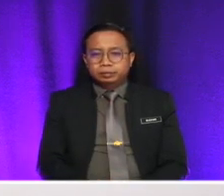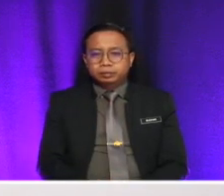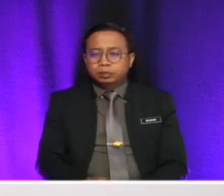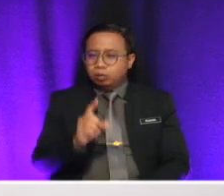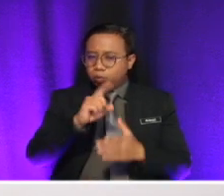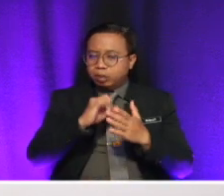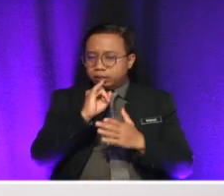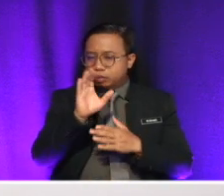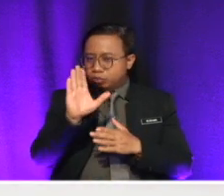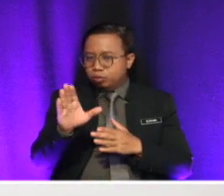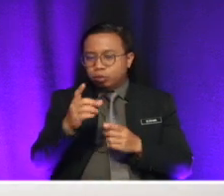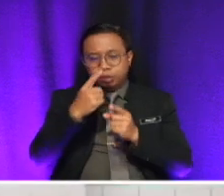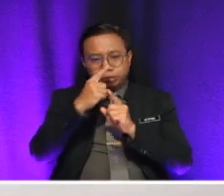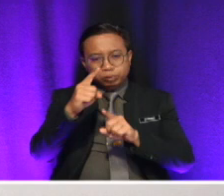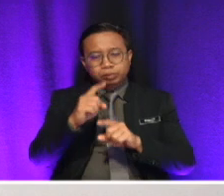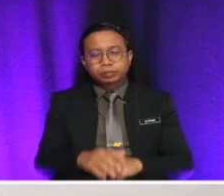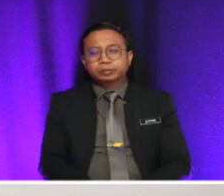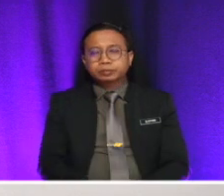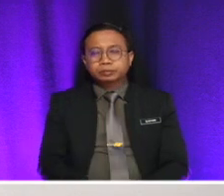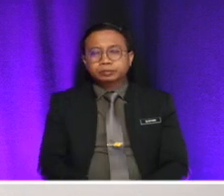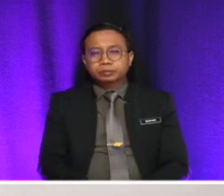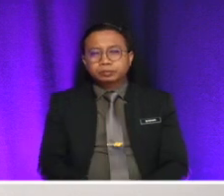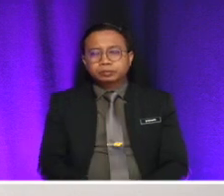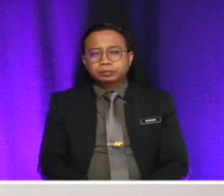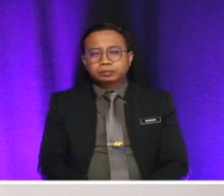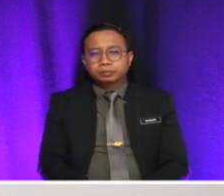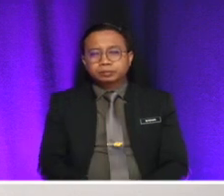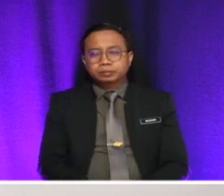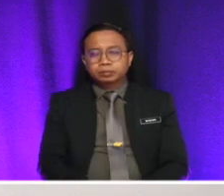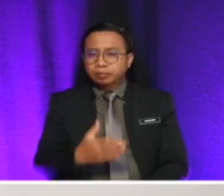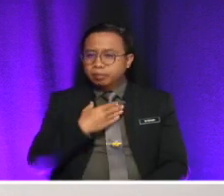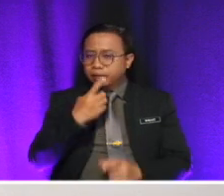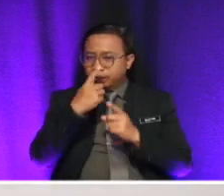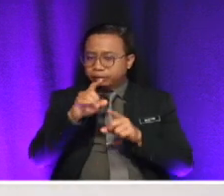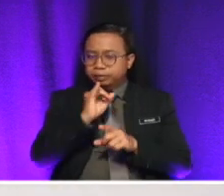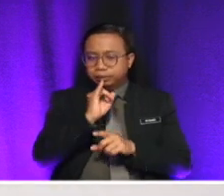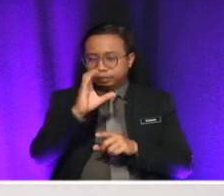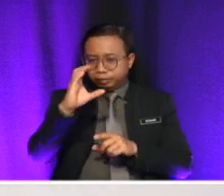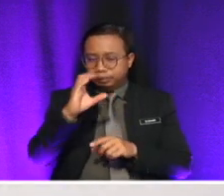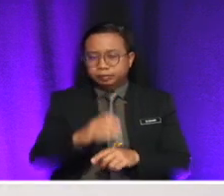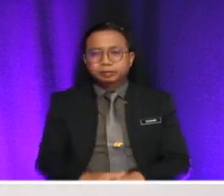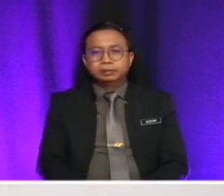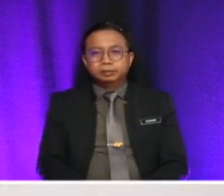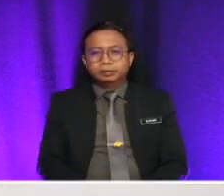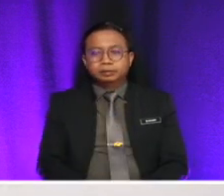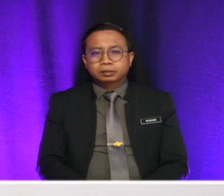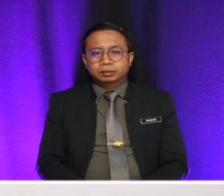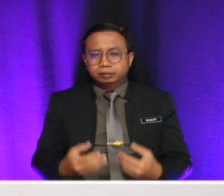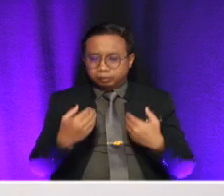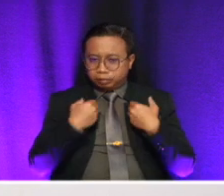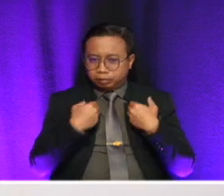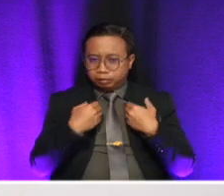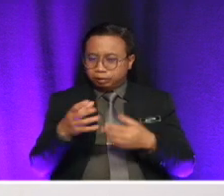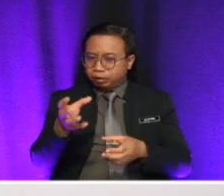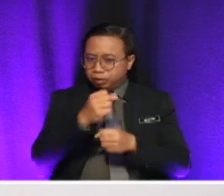what is your answer and what's your explanation? My answer is C. Inside it, there is a mechanism that captures